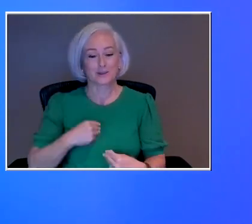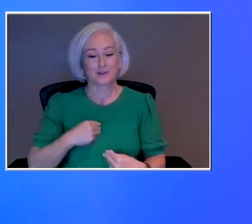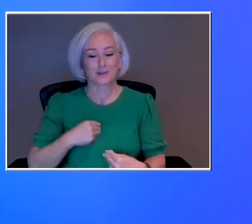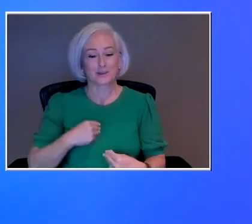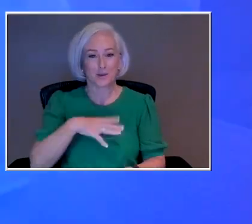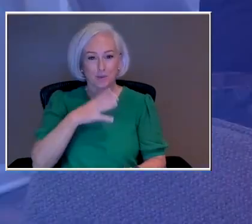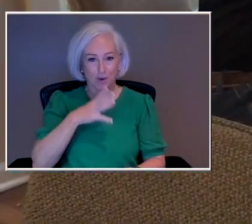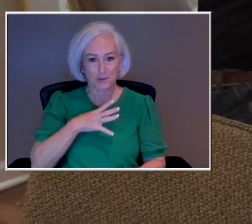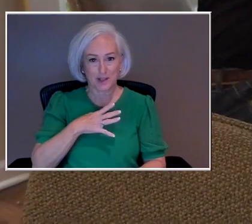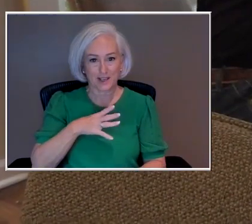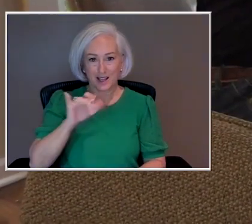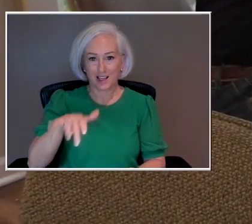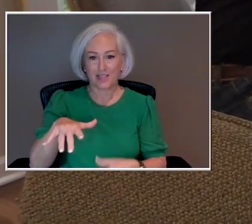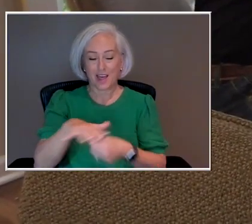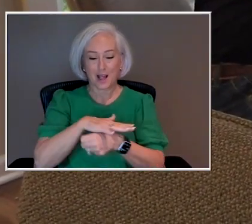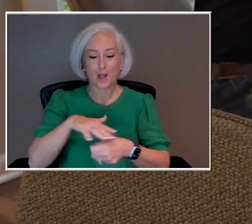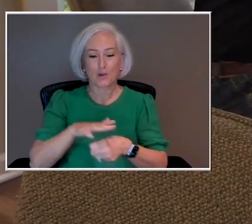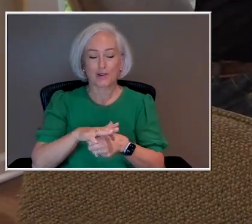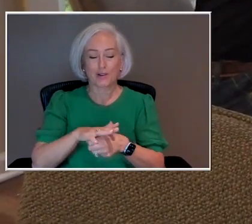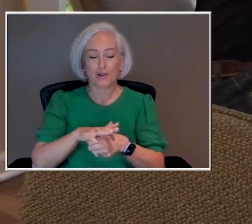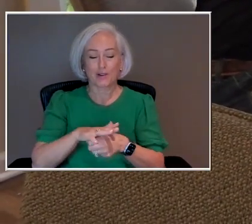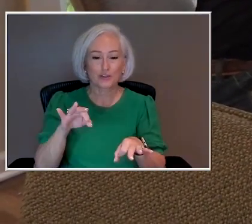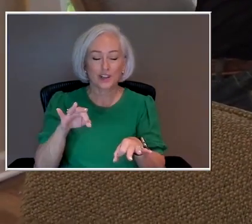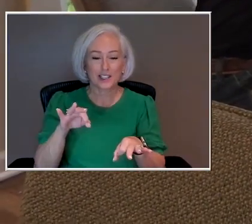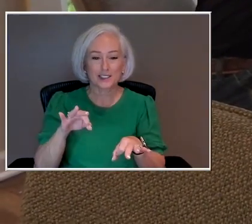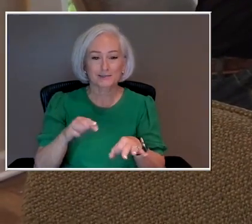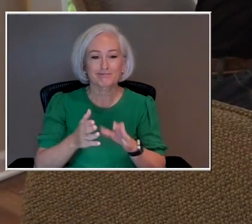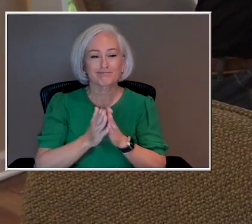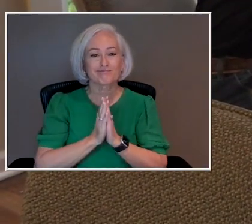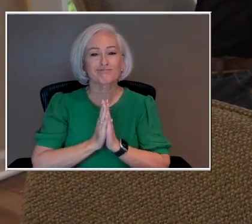been more perfect. Heather